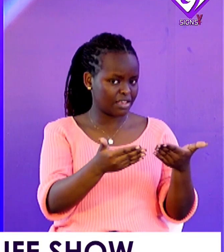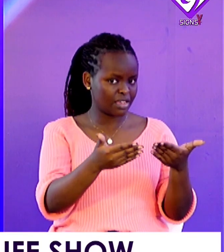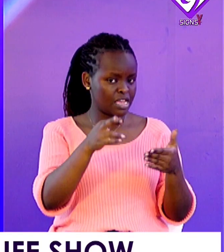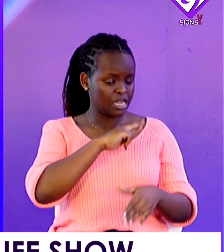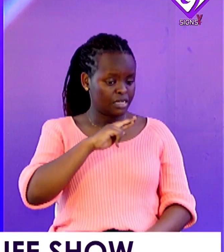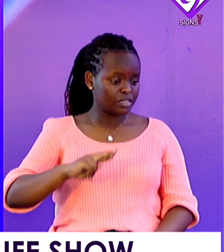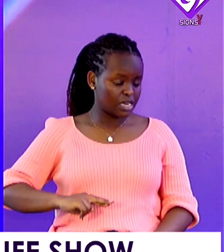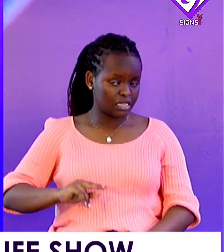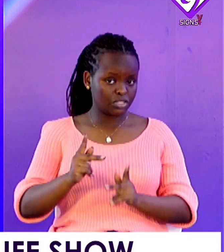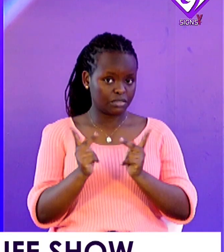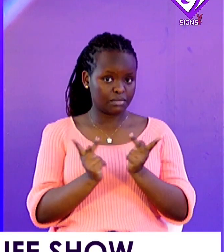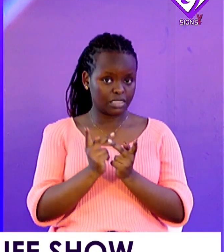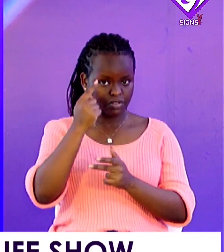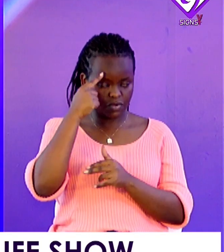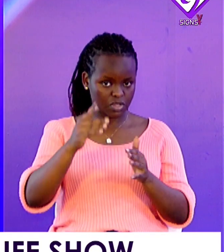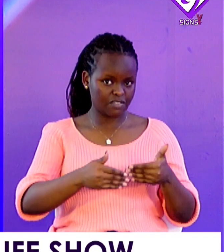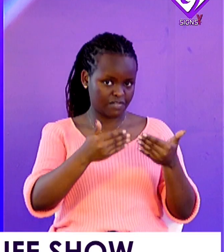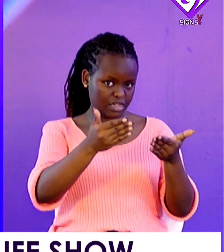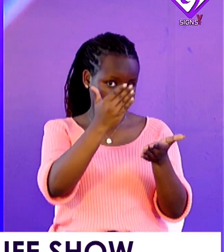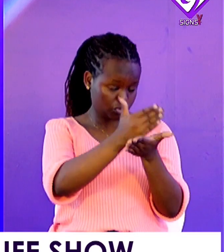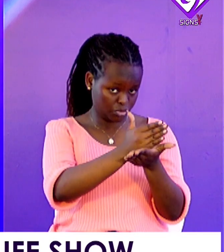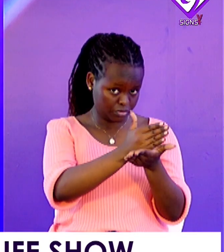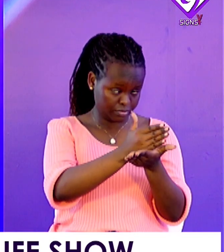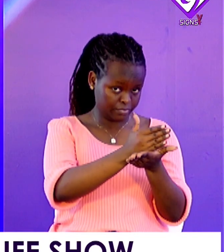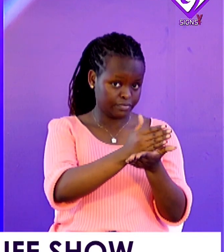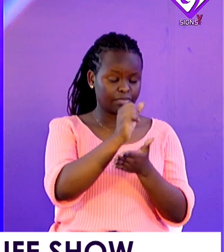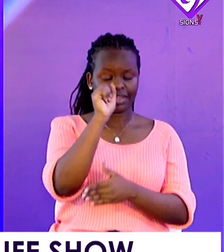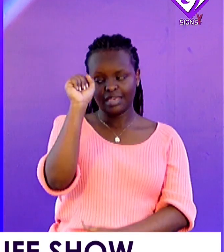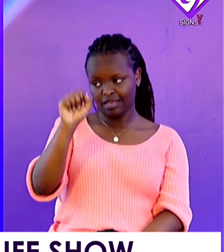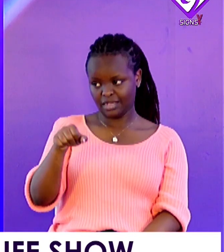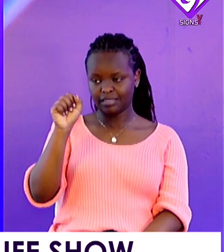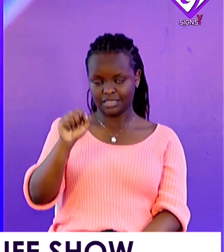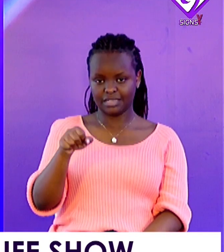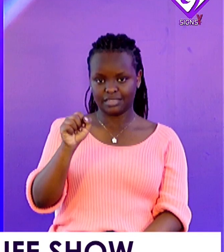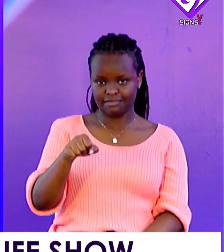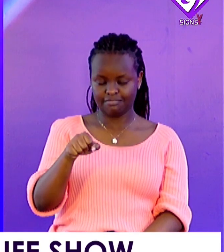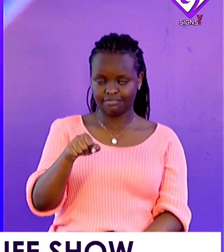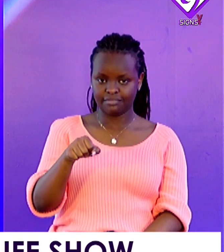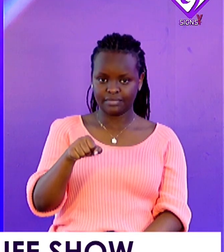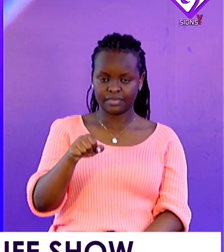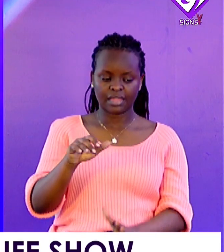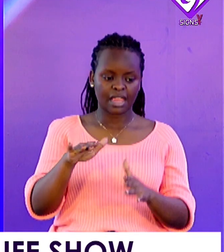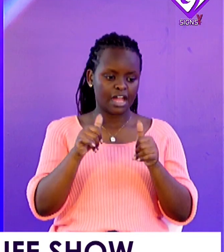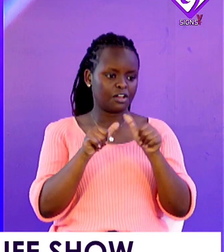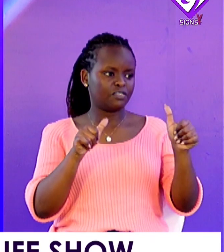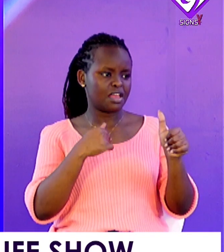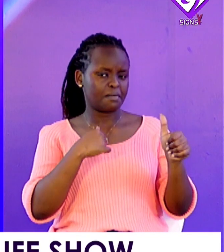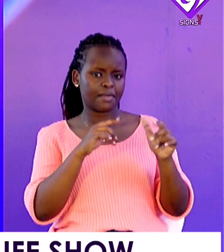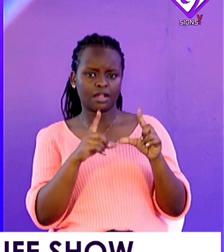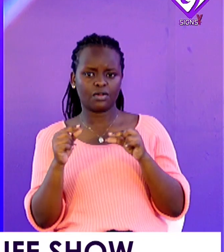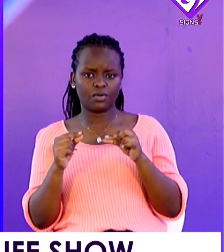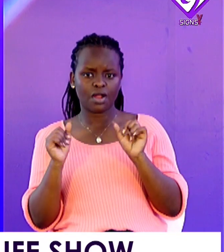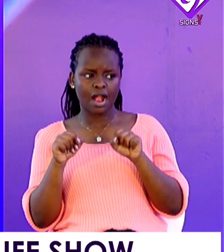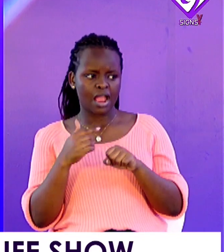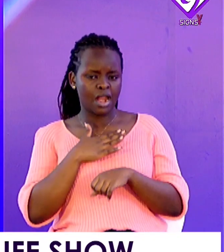religions are a place for giving? Am I right? Yes, I believe in giving. How far should I go? Can I